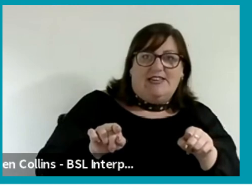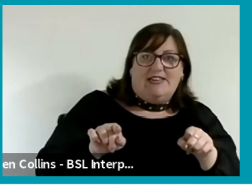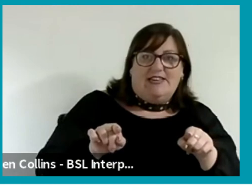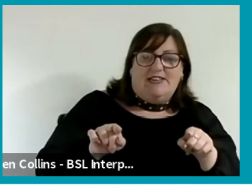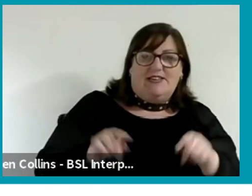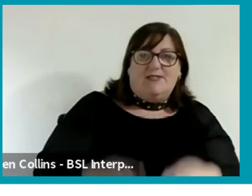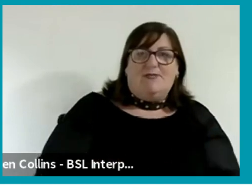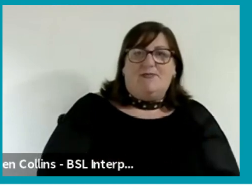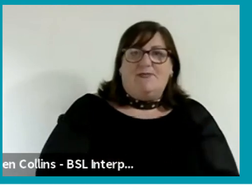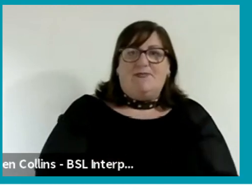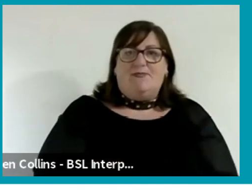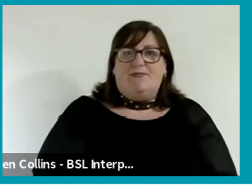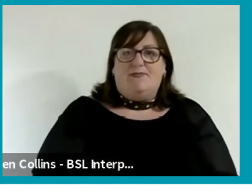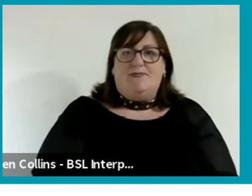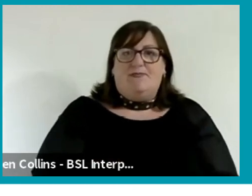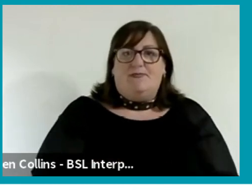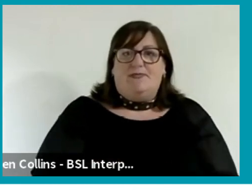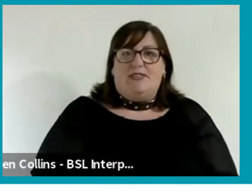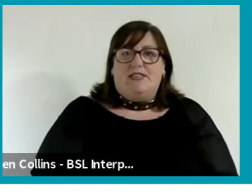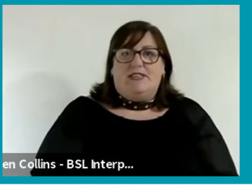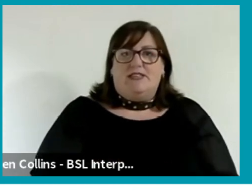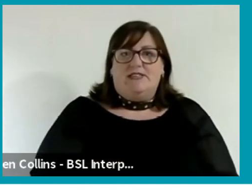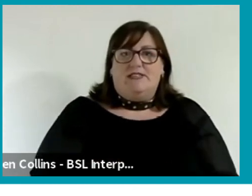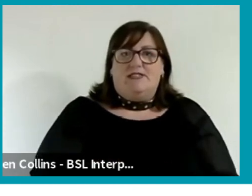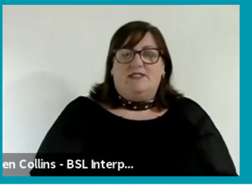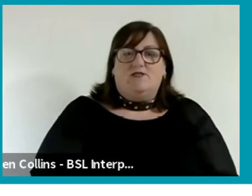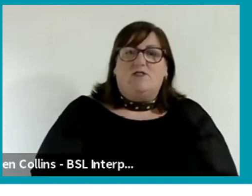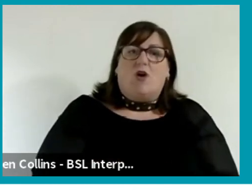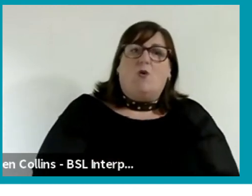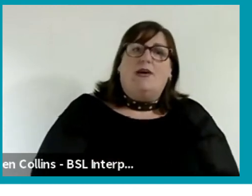with disabilities want to work for OSTC?